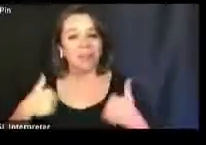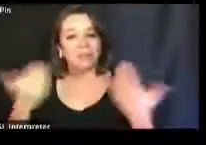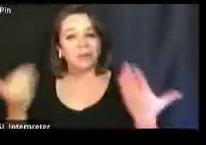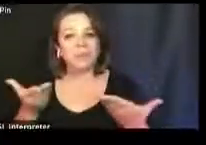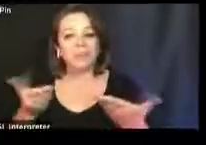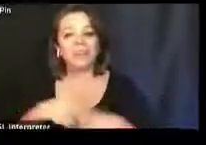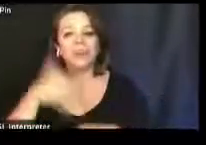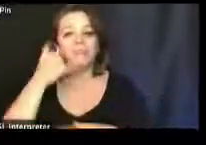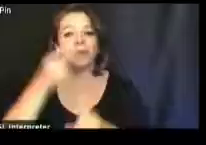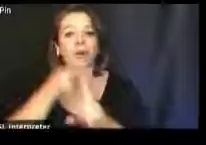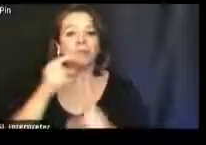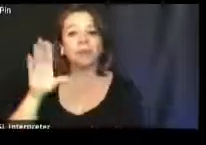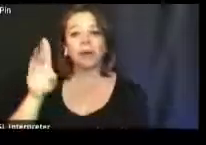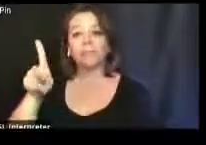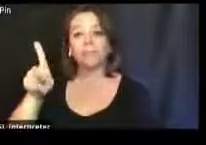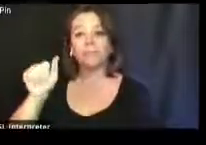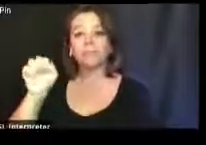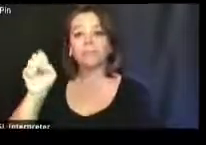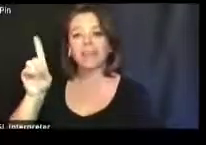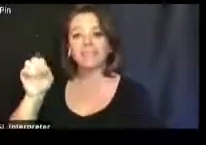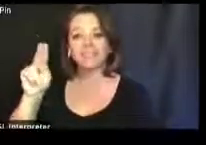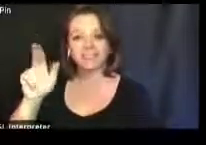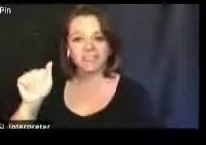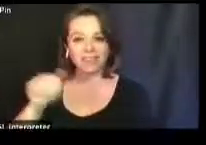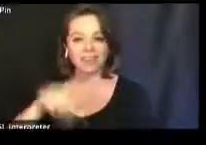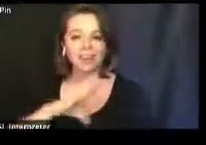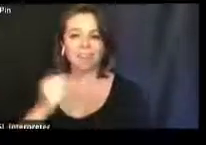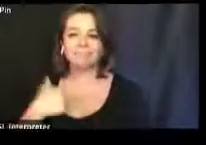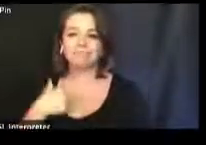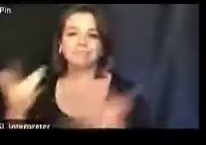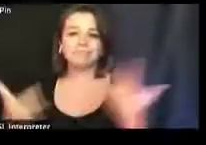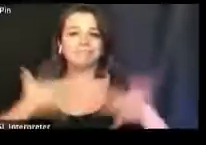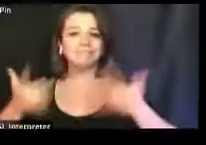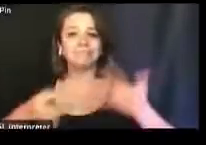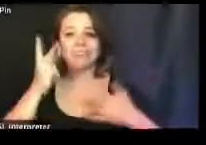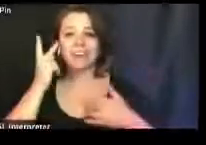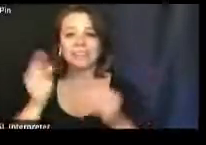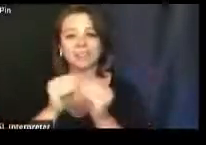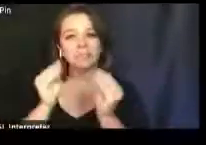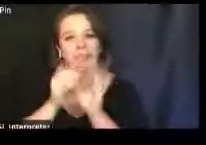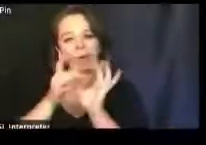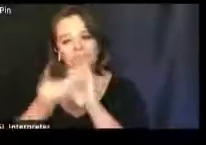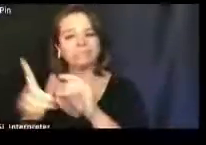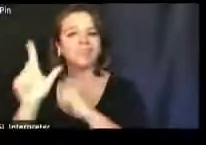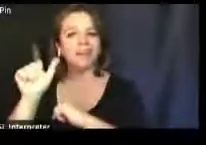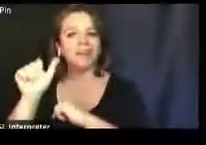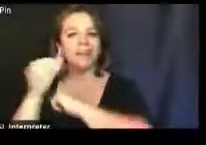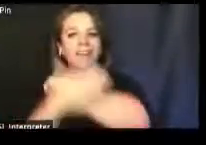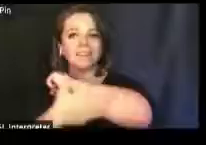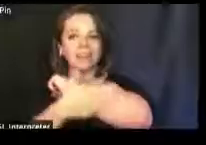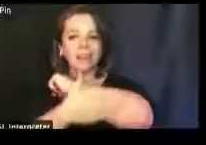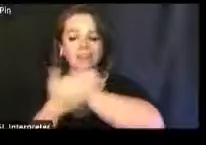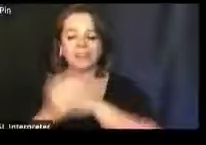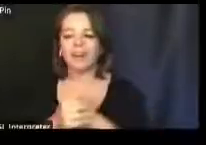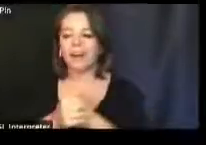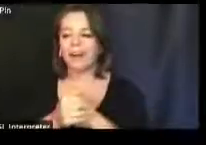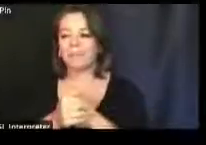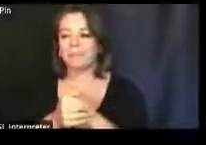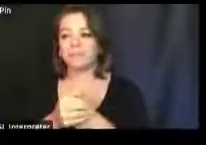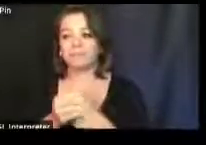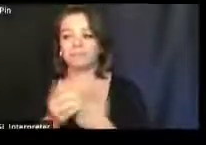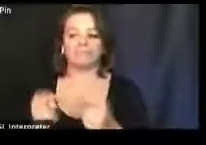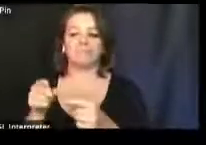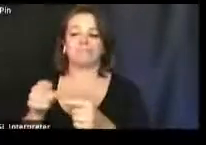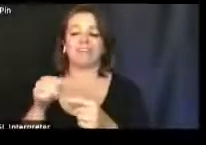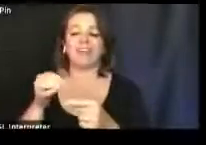today from Pasadena, California, and very excited to hear more about Los Angeles County, where I have